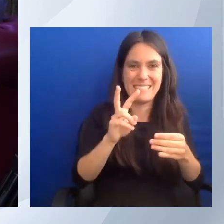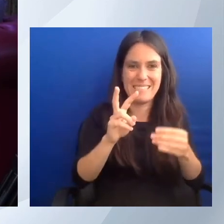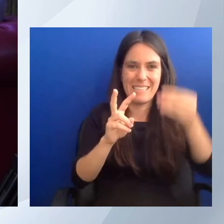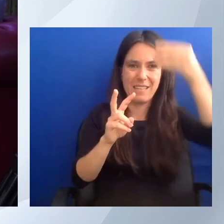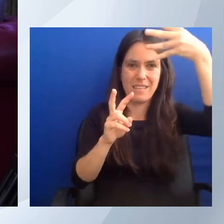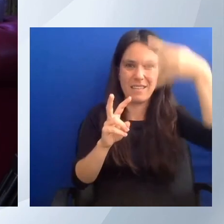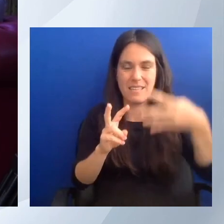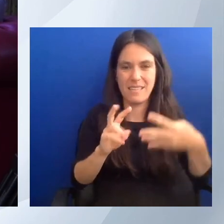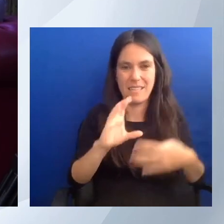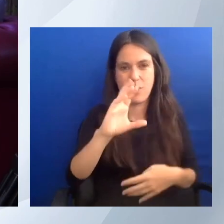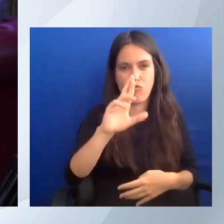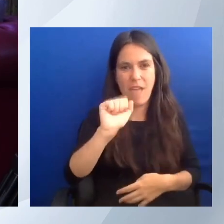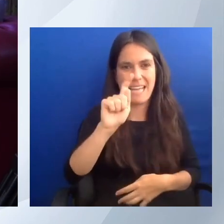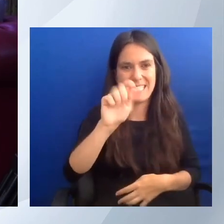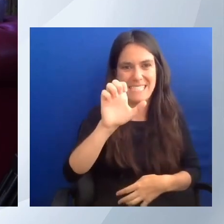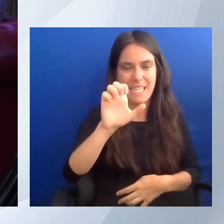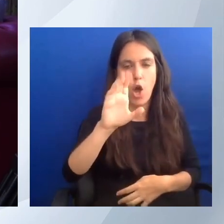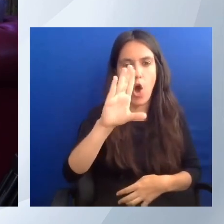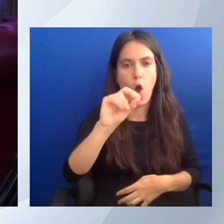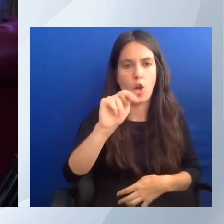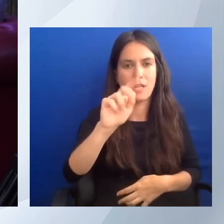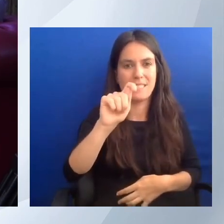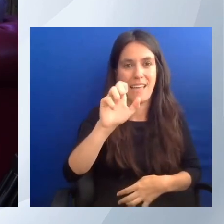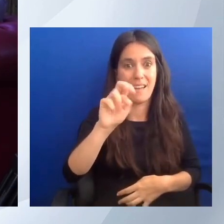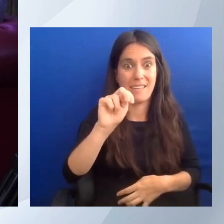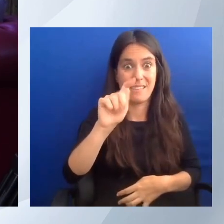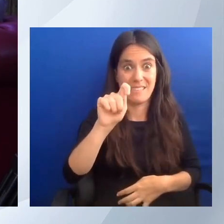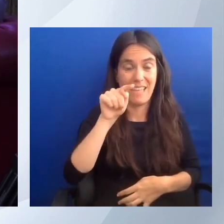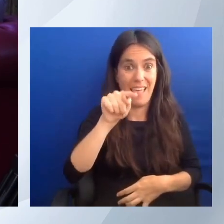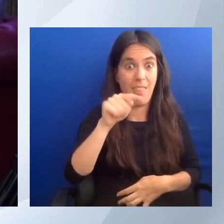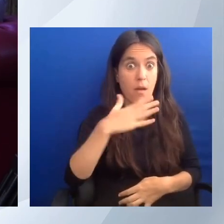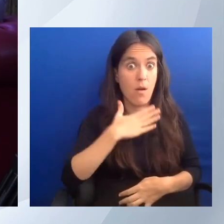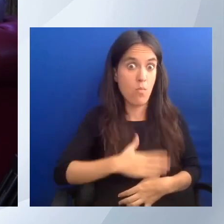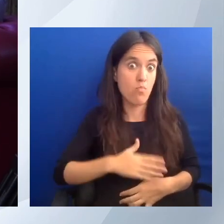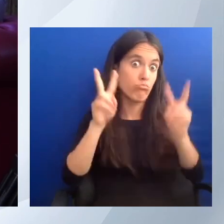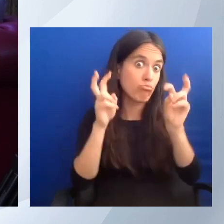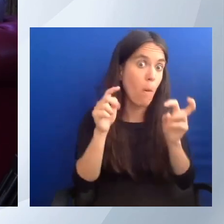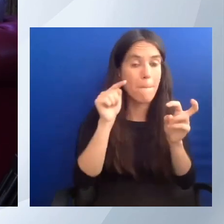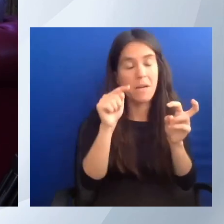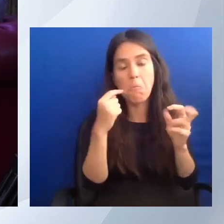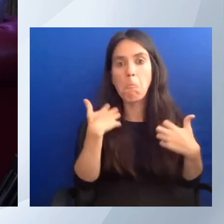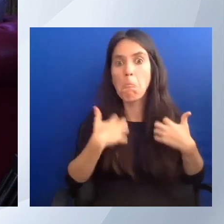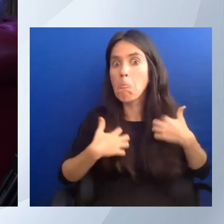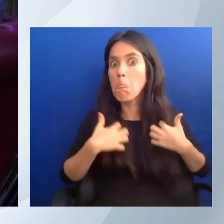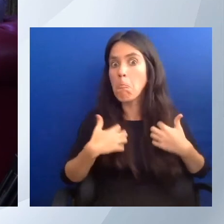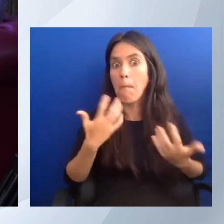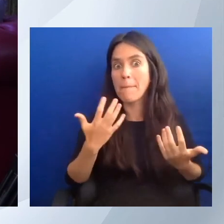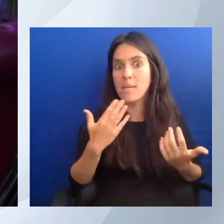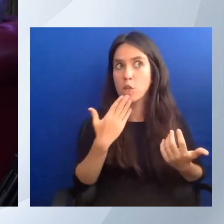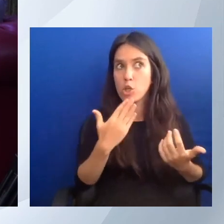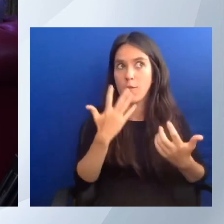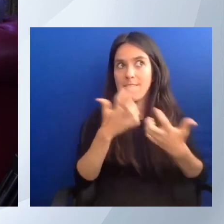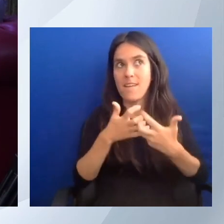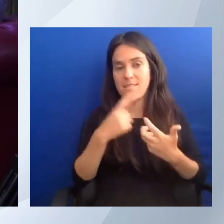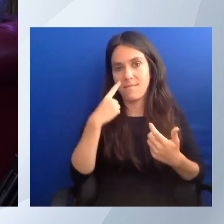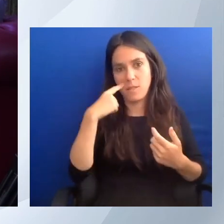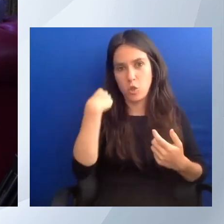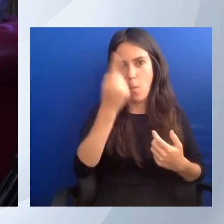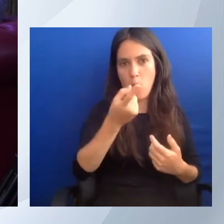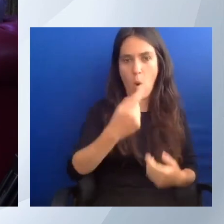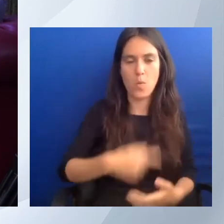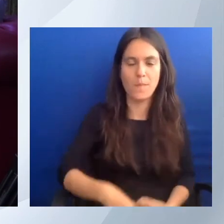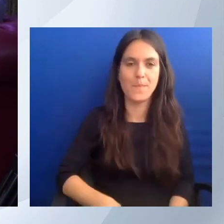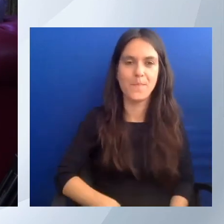aka.ms/createfrontend. So if you like topics like this, that might be a good fit for you as